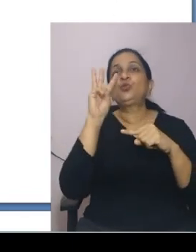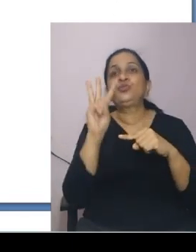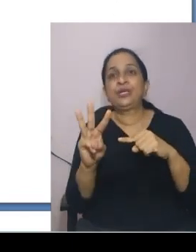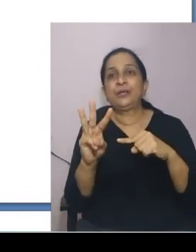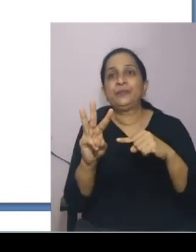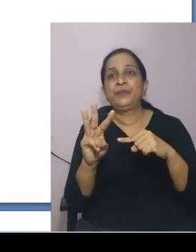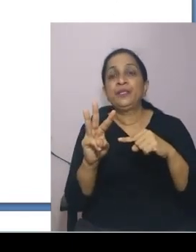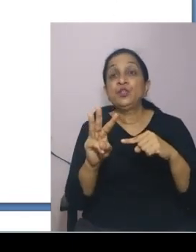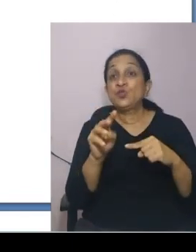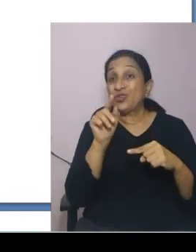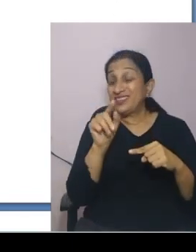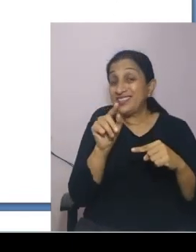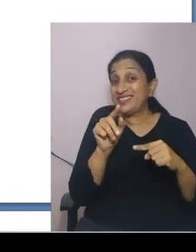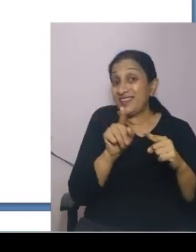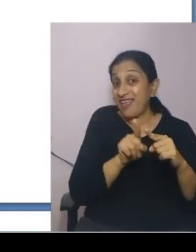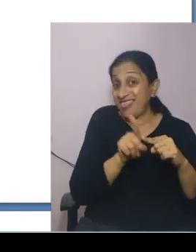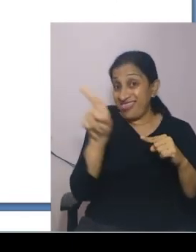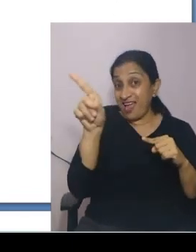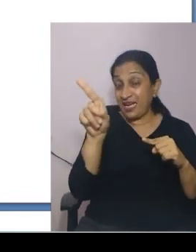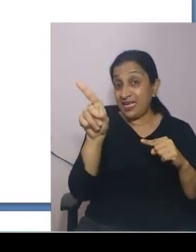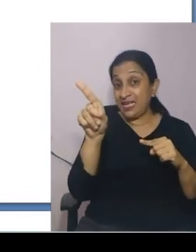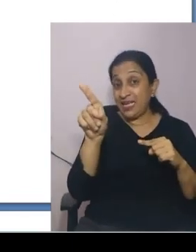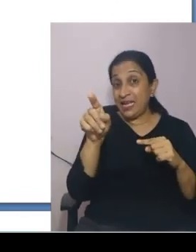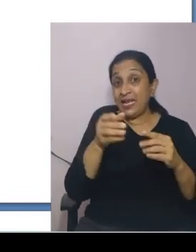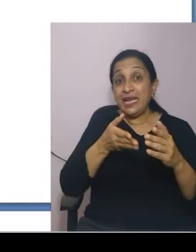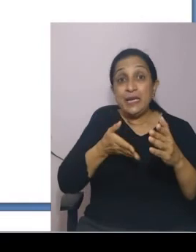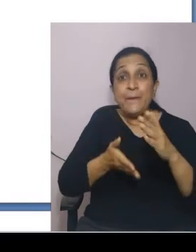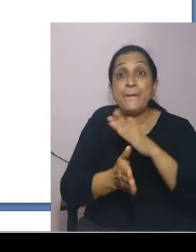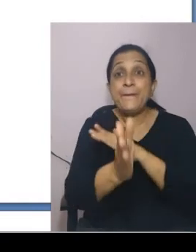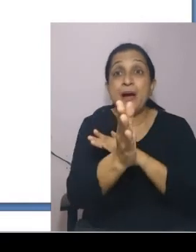it will be a straight line in